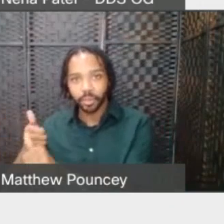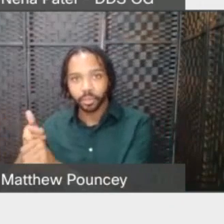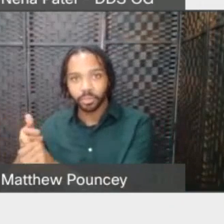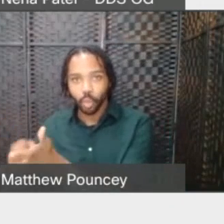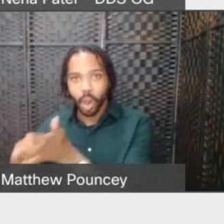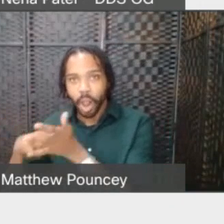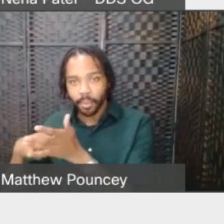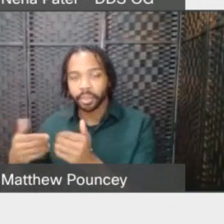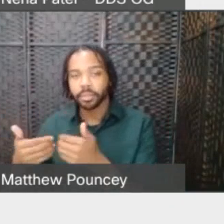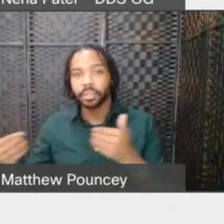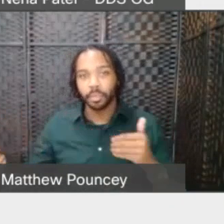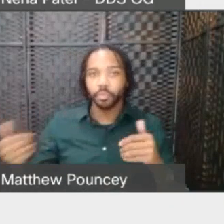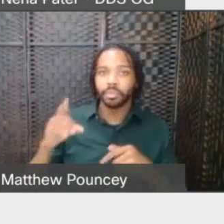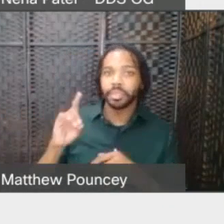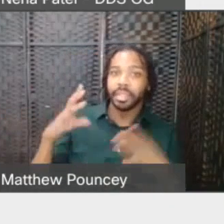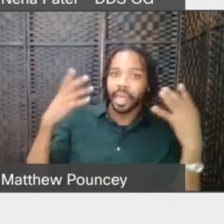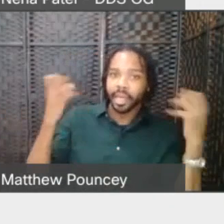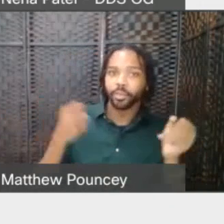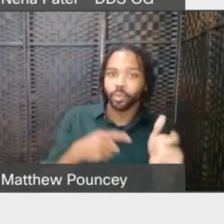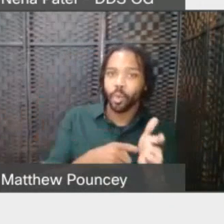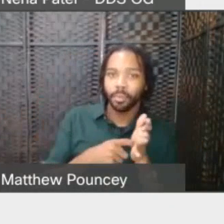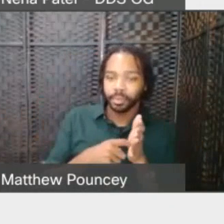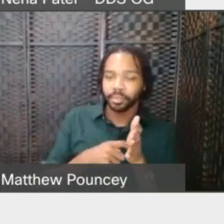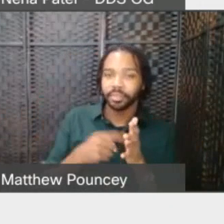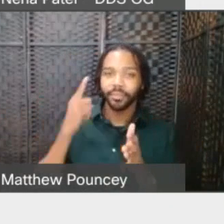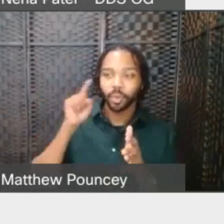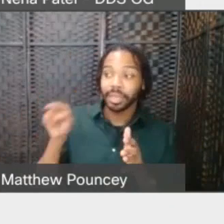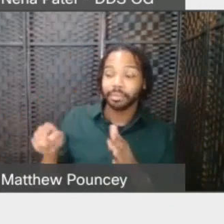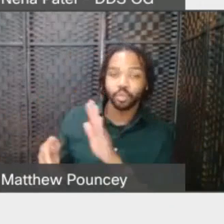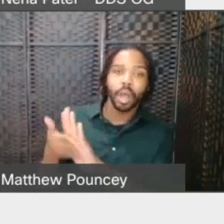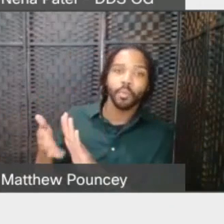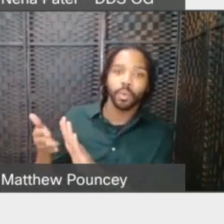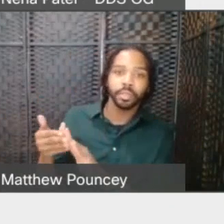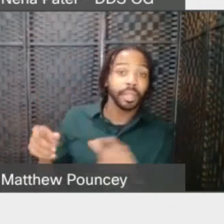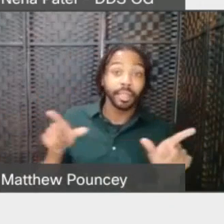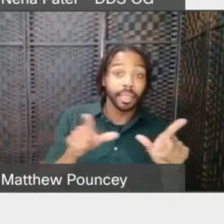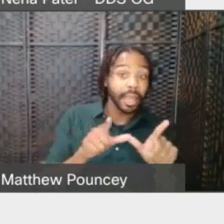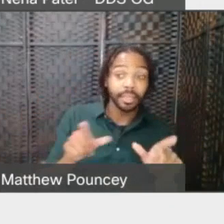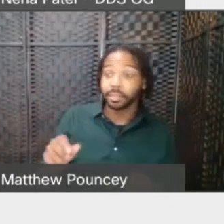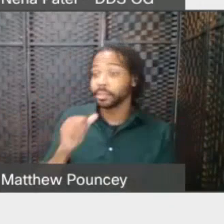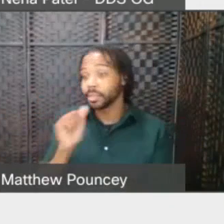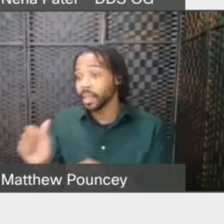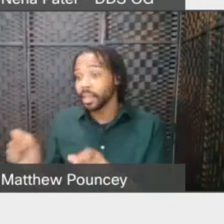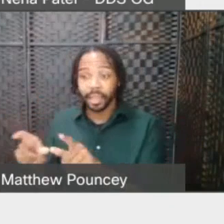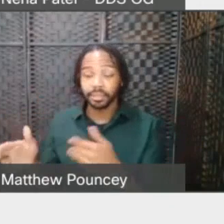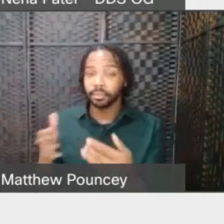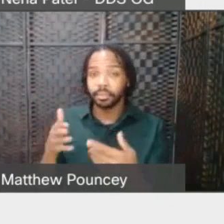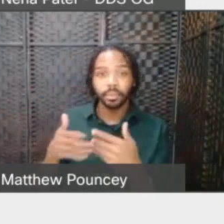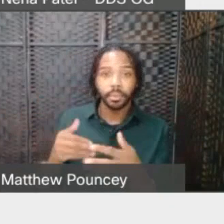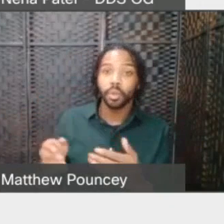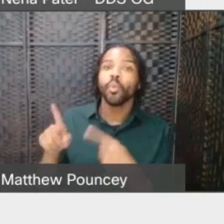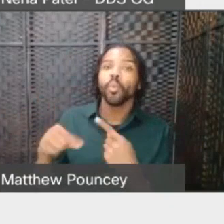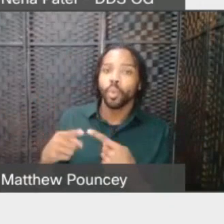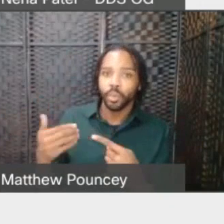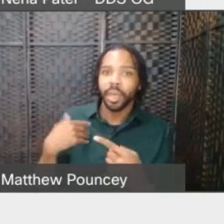to DC Health's requirements to operate in a licensed or unlicensed capacity when you have a